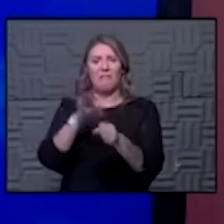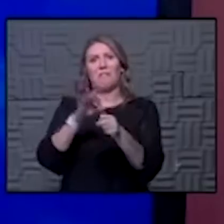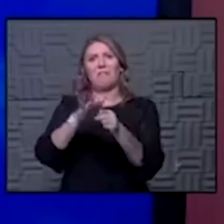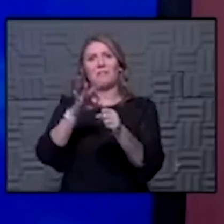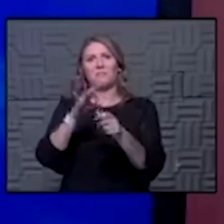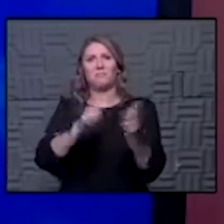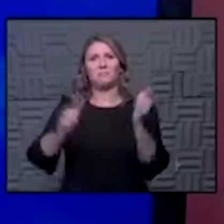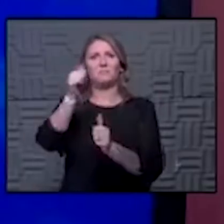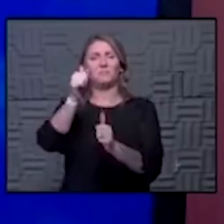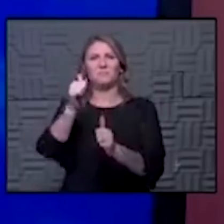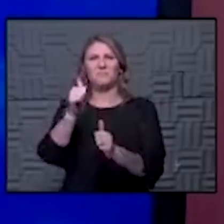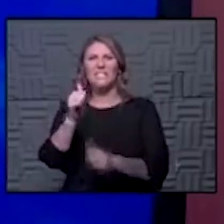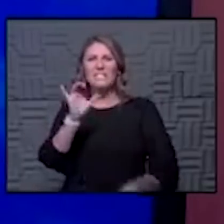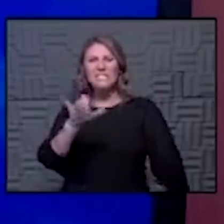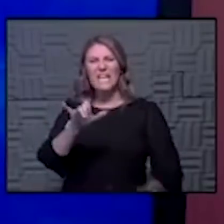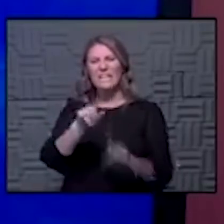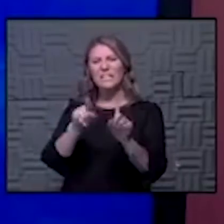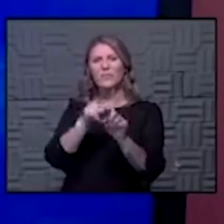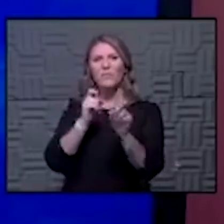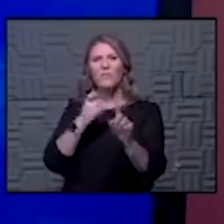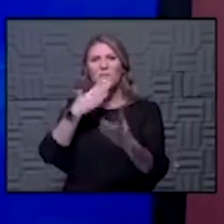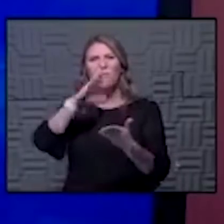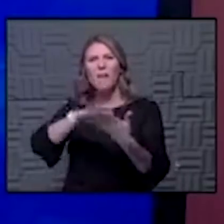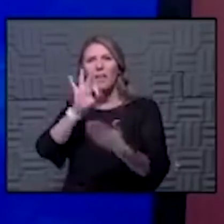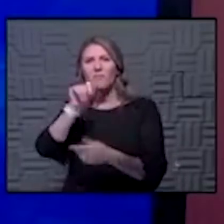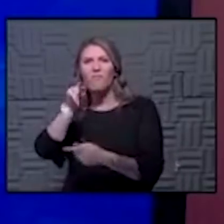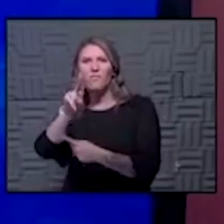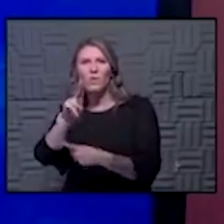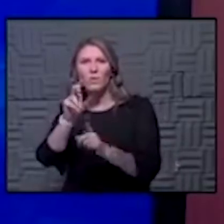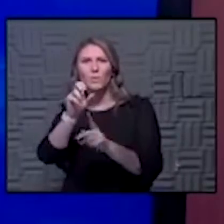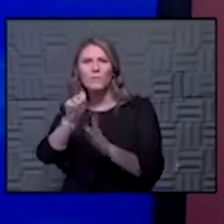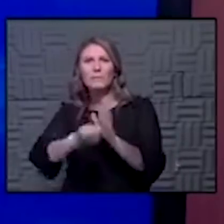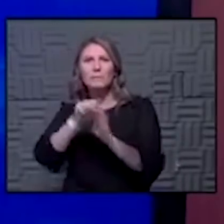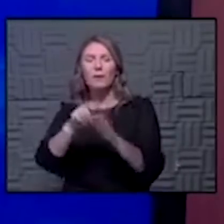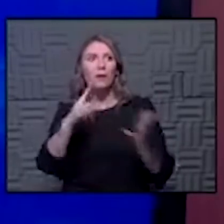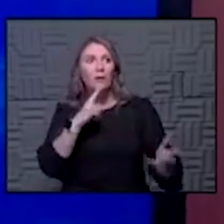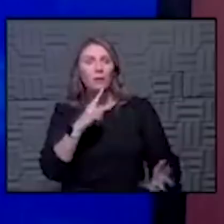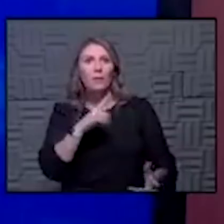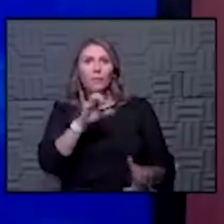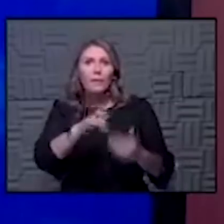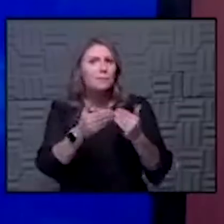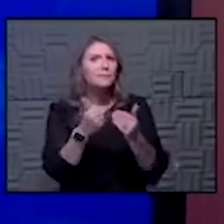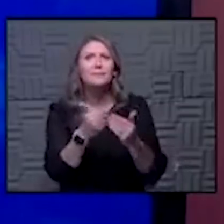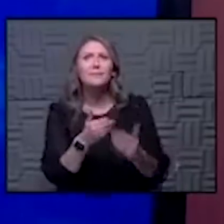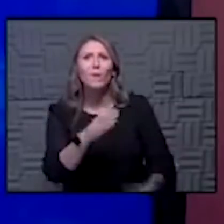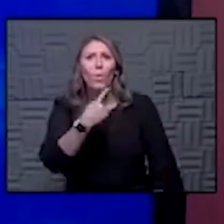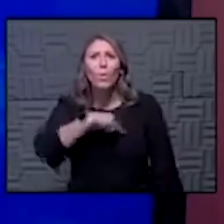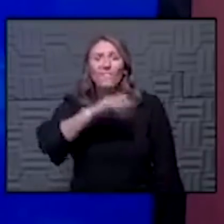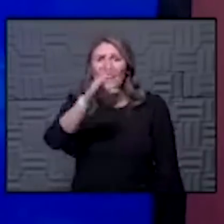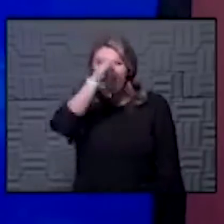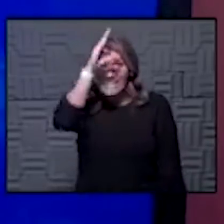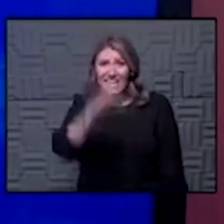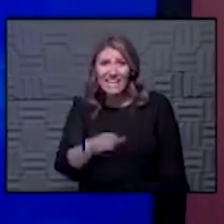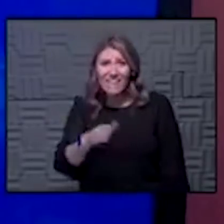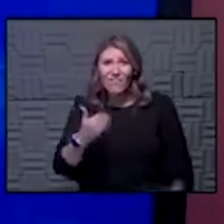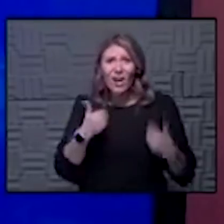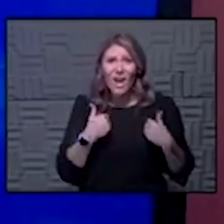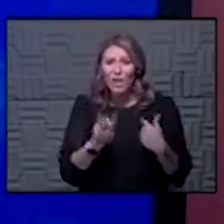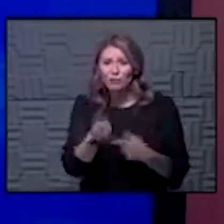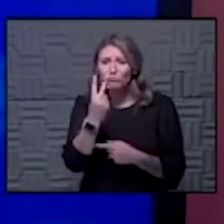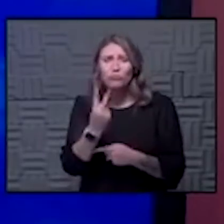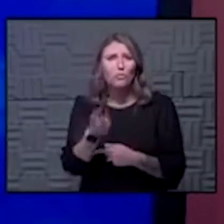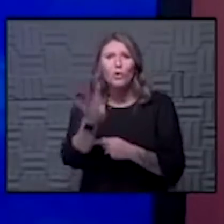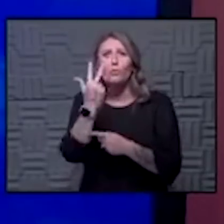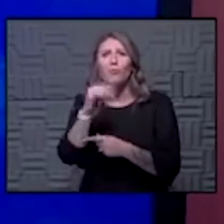this really any different from a bad flu season? And my answer was easy. That's one of the easier questions that I've been asked lately. We never have 2 ICUs or